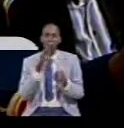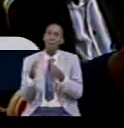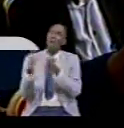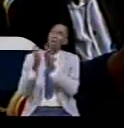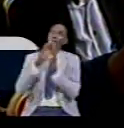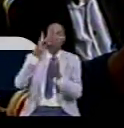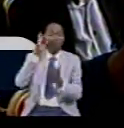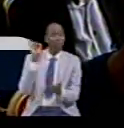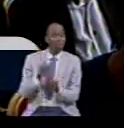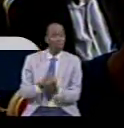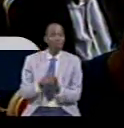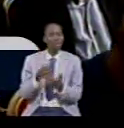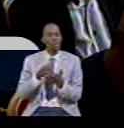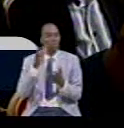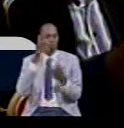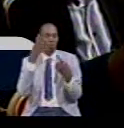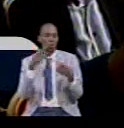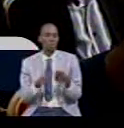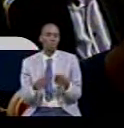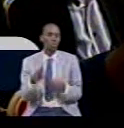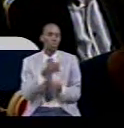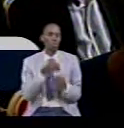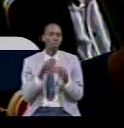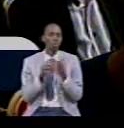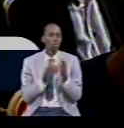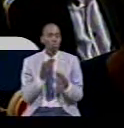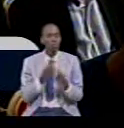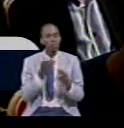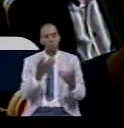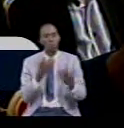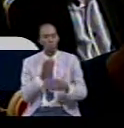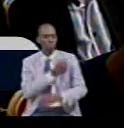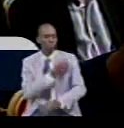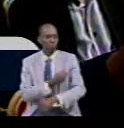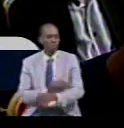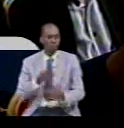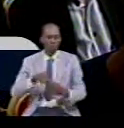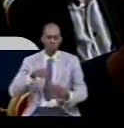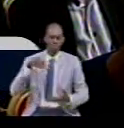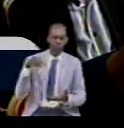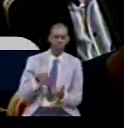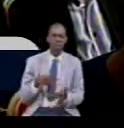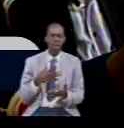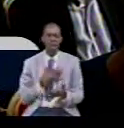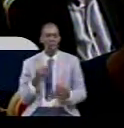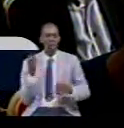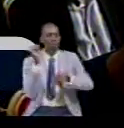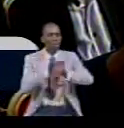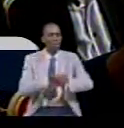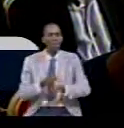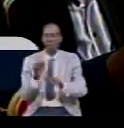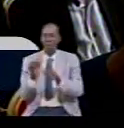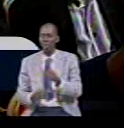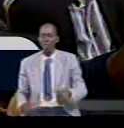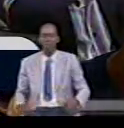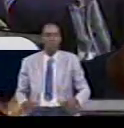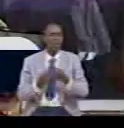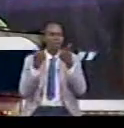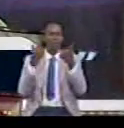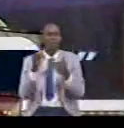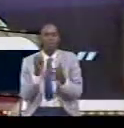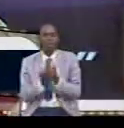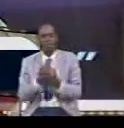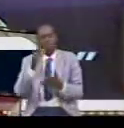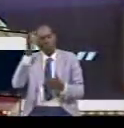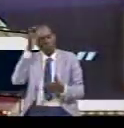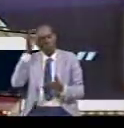that tonight, it will happen. And you want strength to stand and to be able to overcome every challenge that the world or the